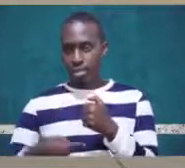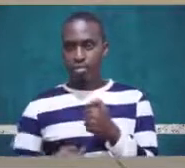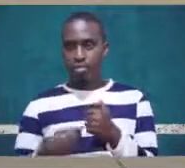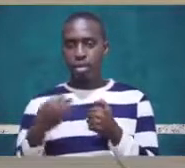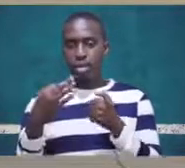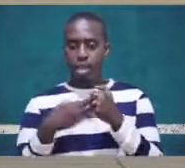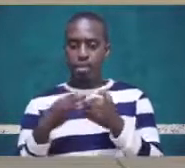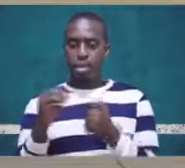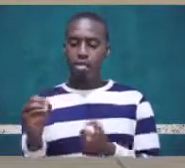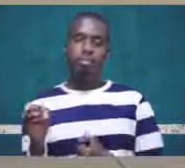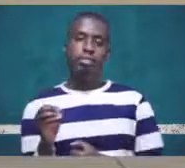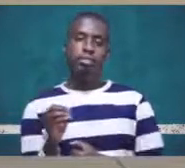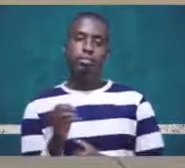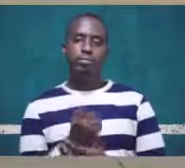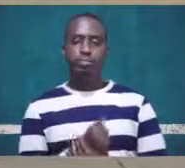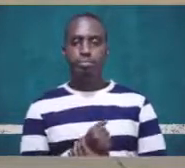1,486,800.